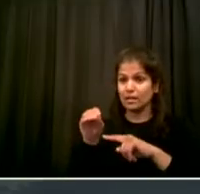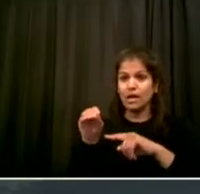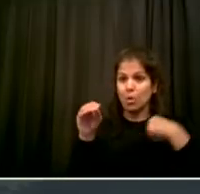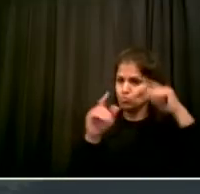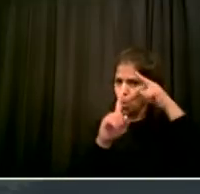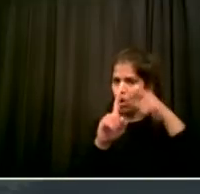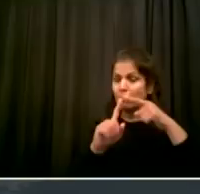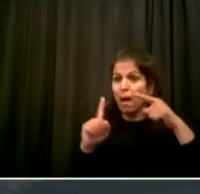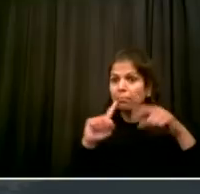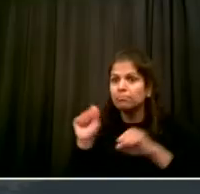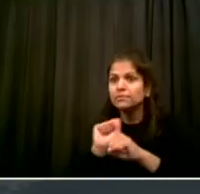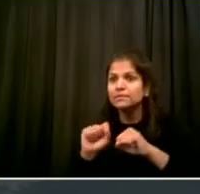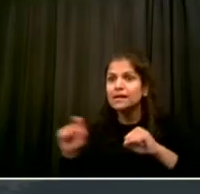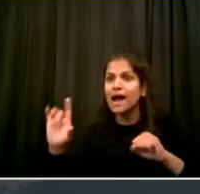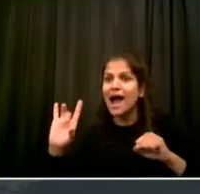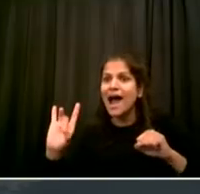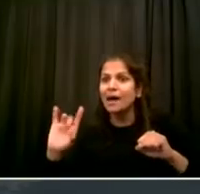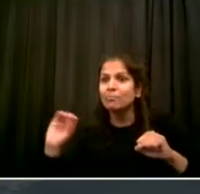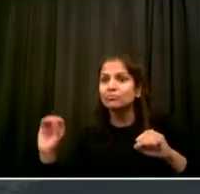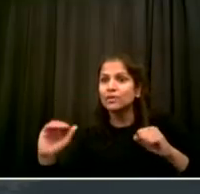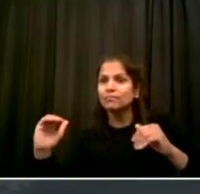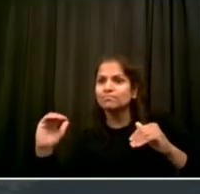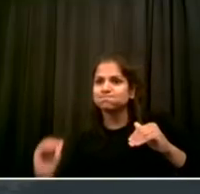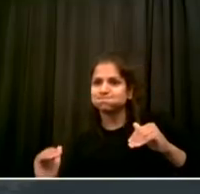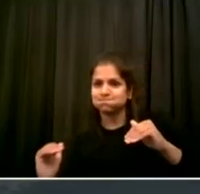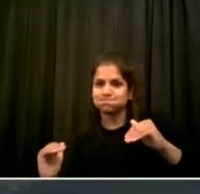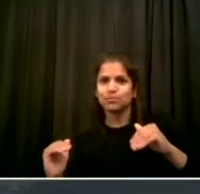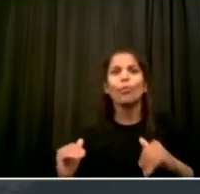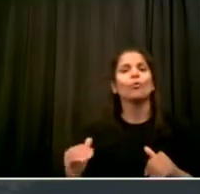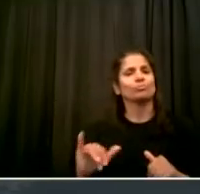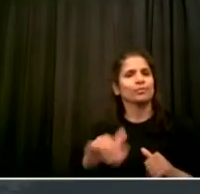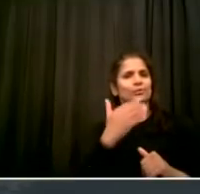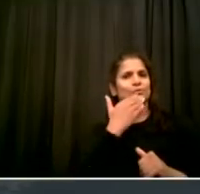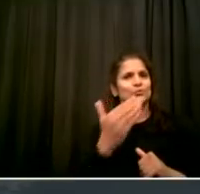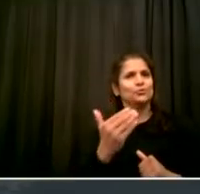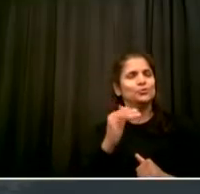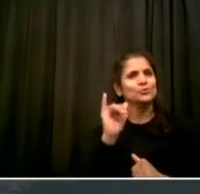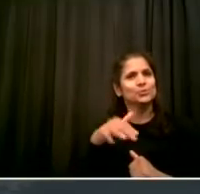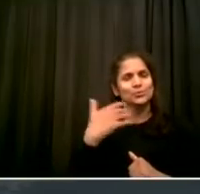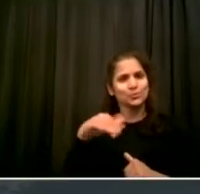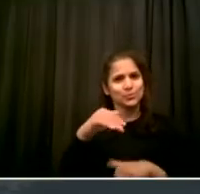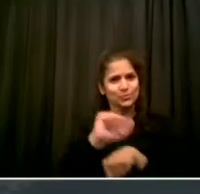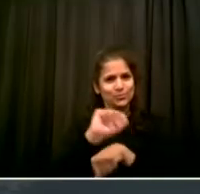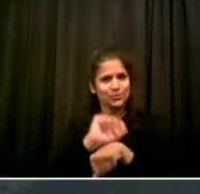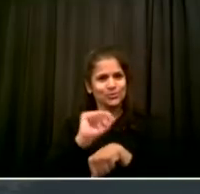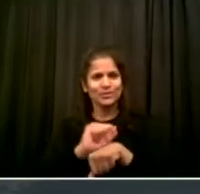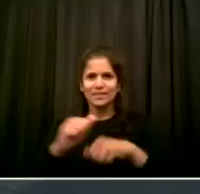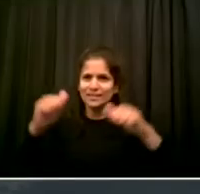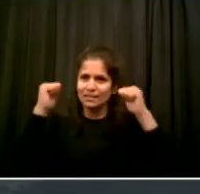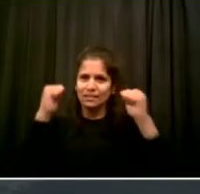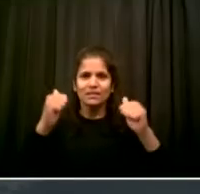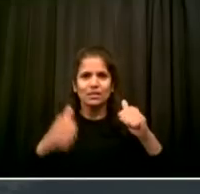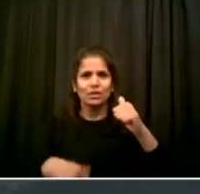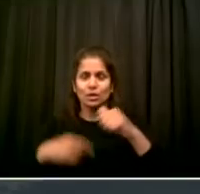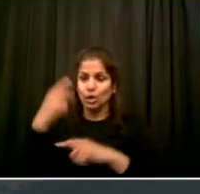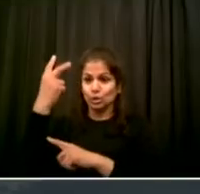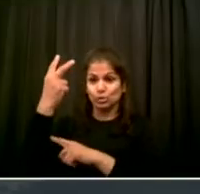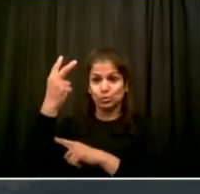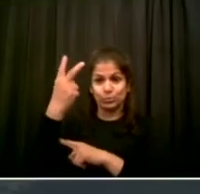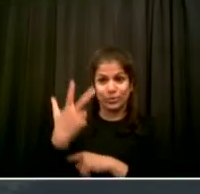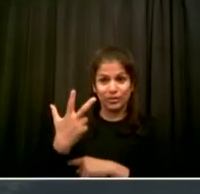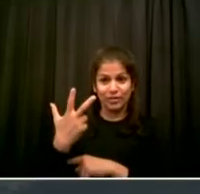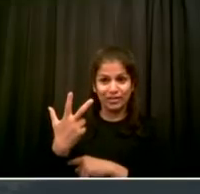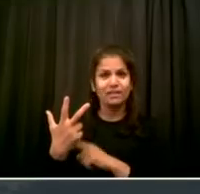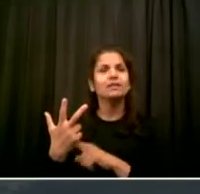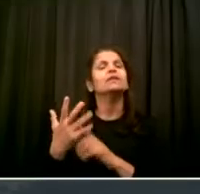digits. So that progress is because of you. Don't let up. Keep at it with the social distancing, shelter in place,